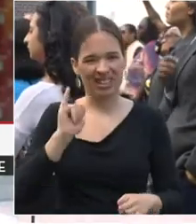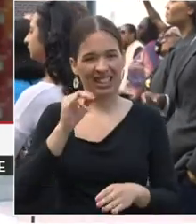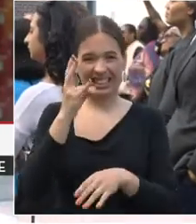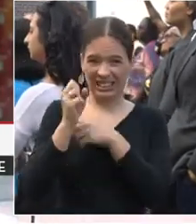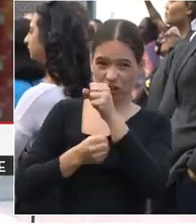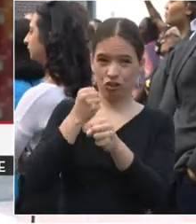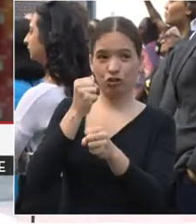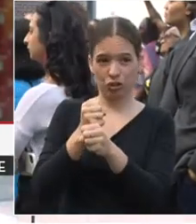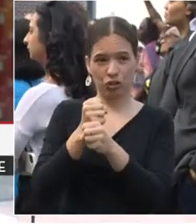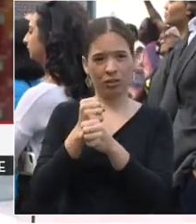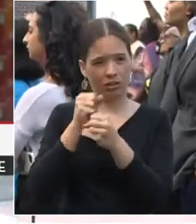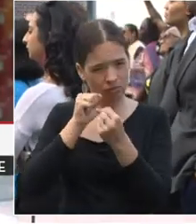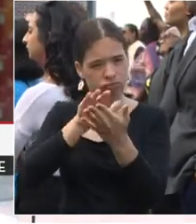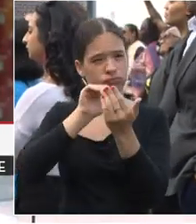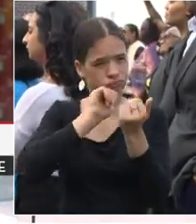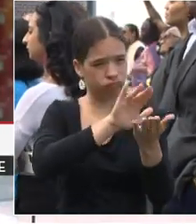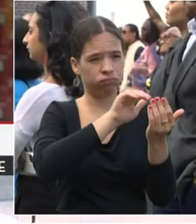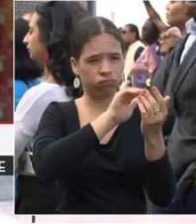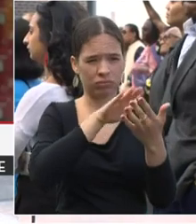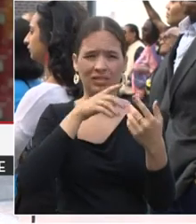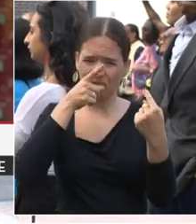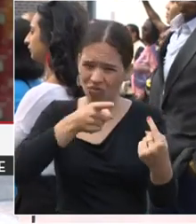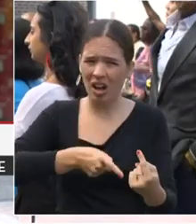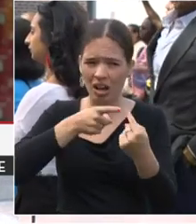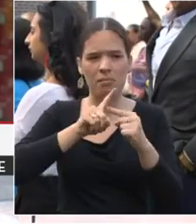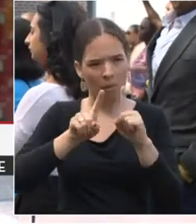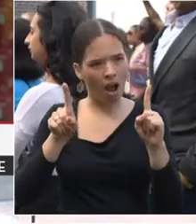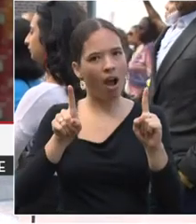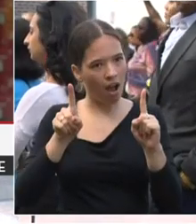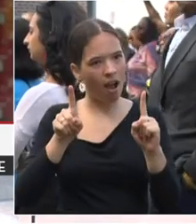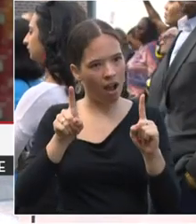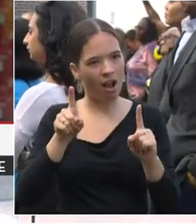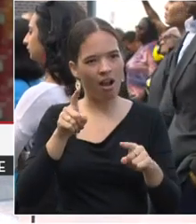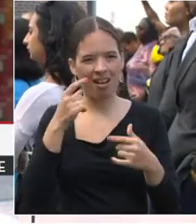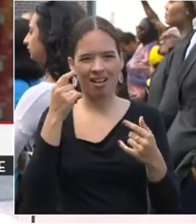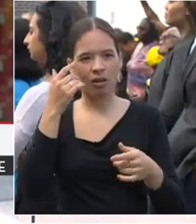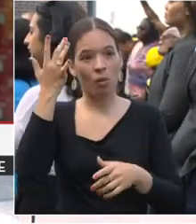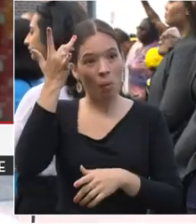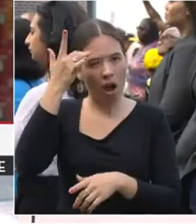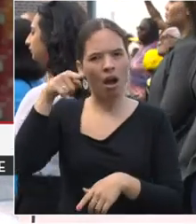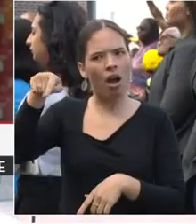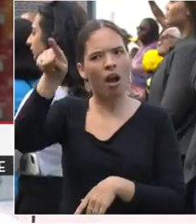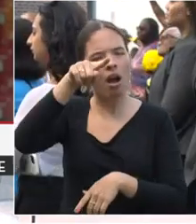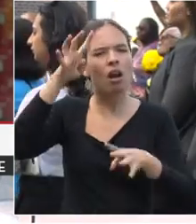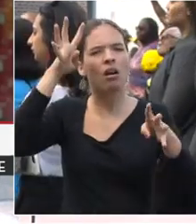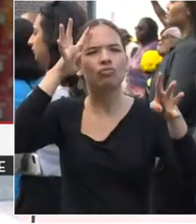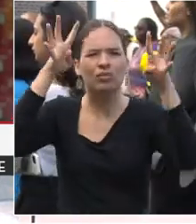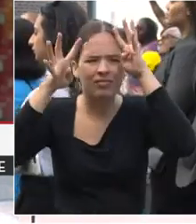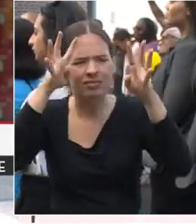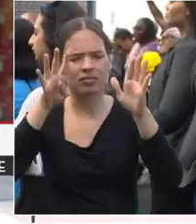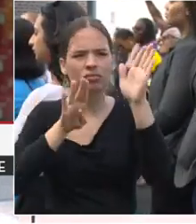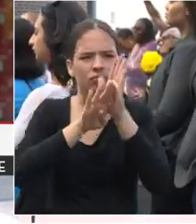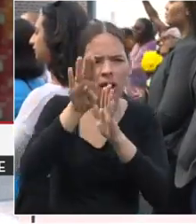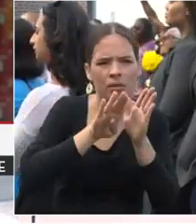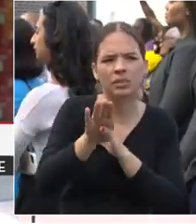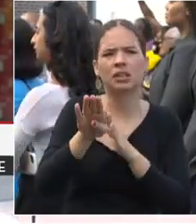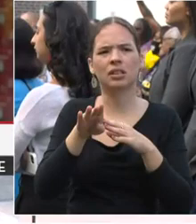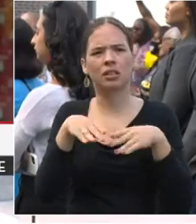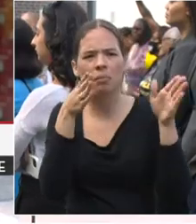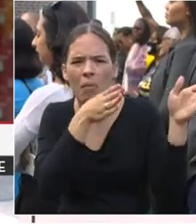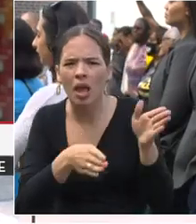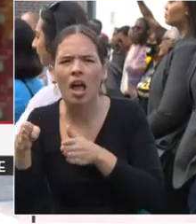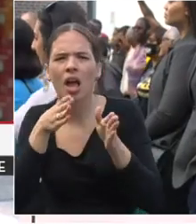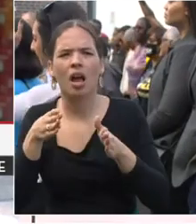been obstacles. But because of the creativity of the development team and